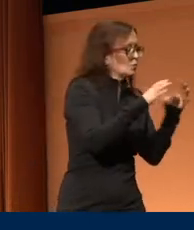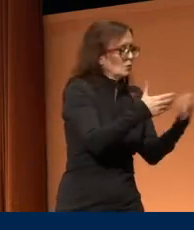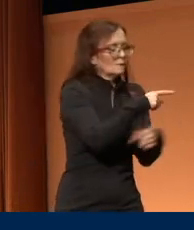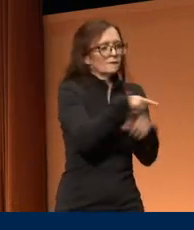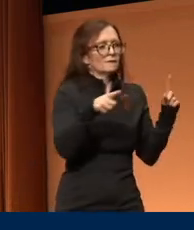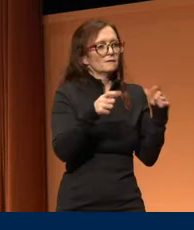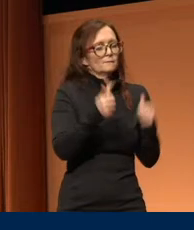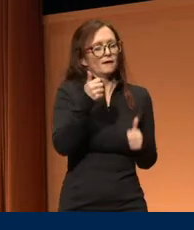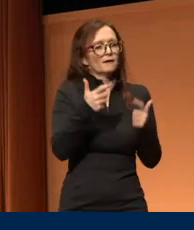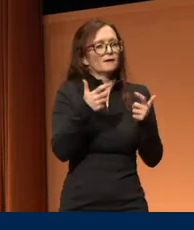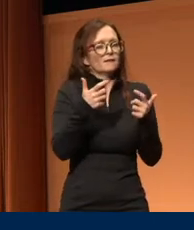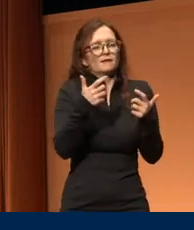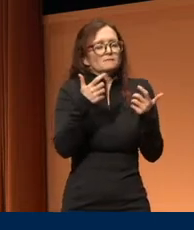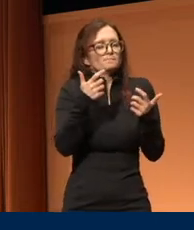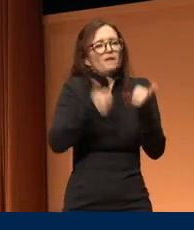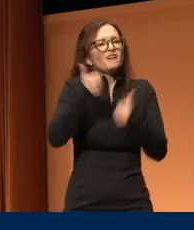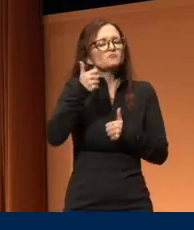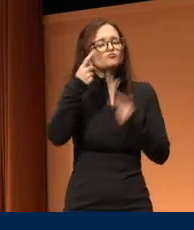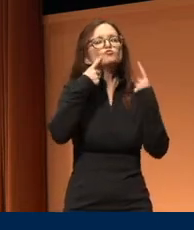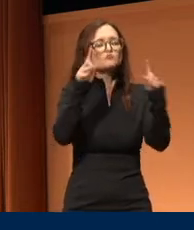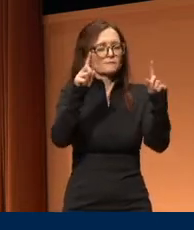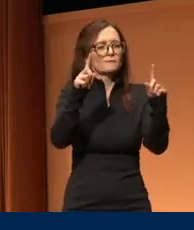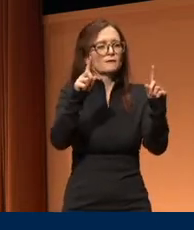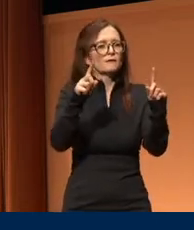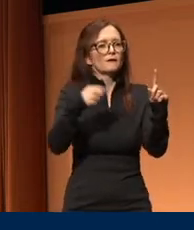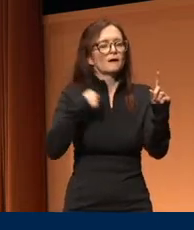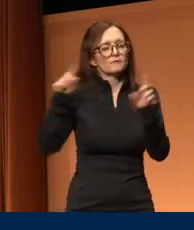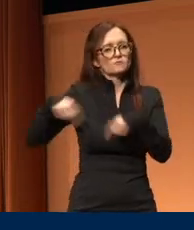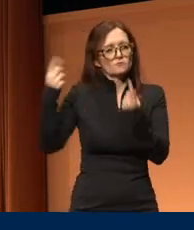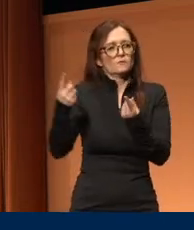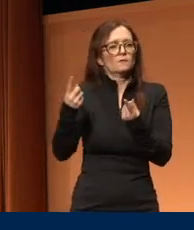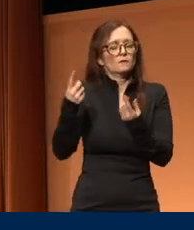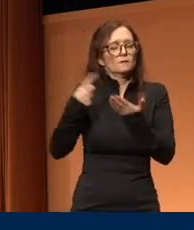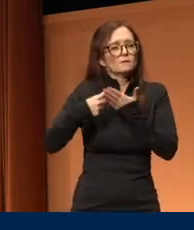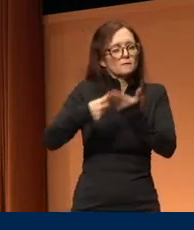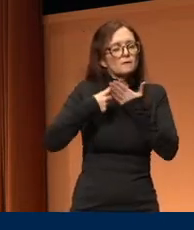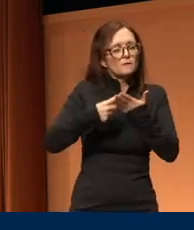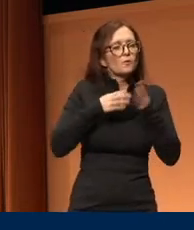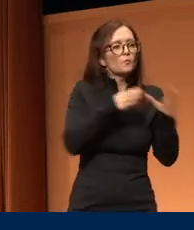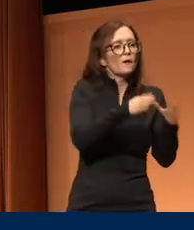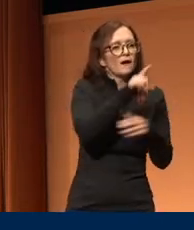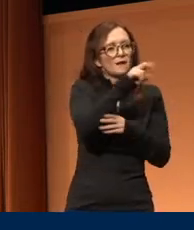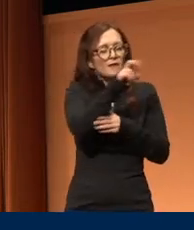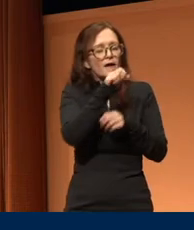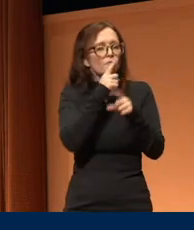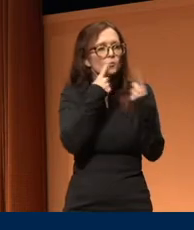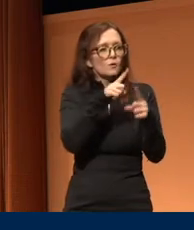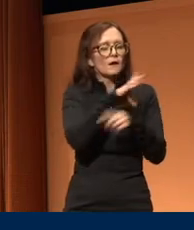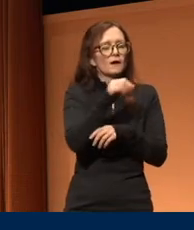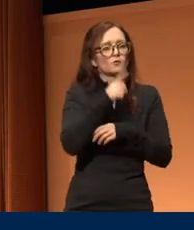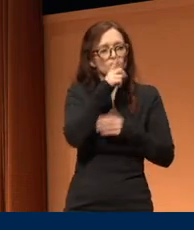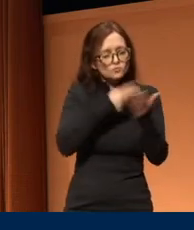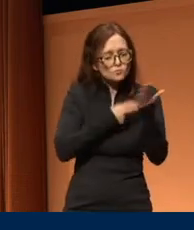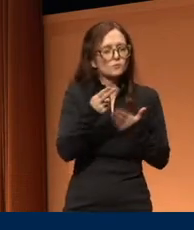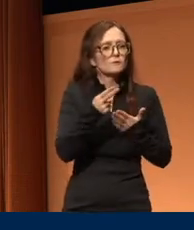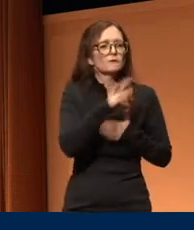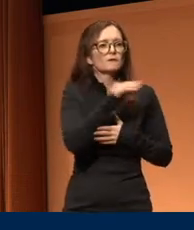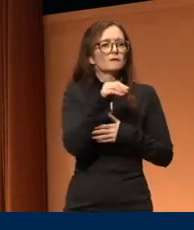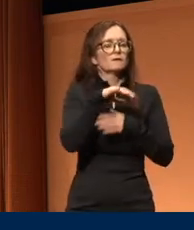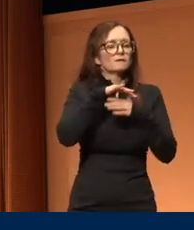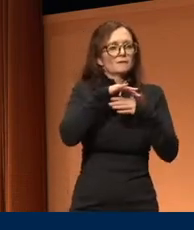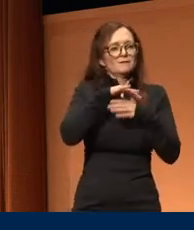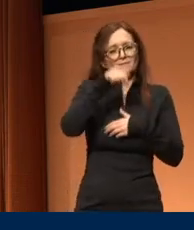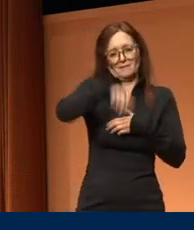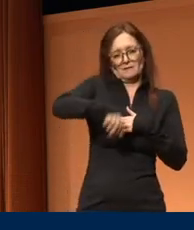the biggest achievement. I have so far only talked about the way love works as a truth enabler in the context of